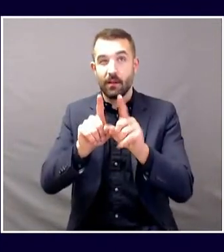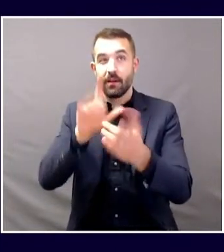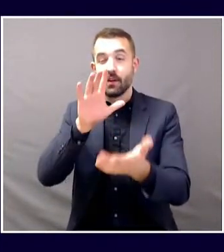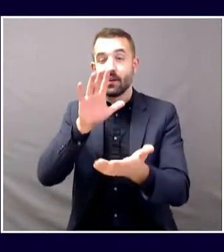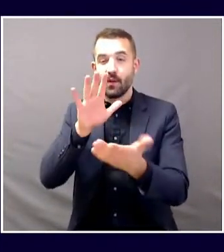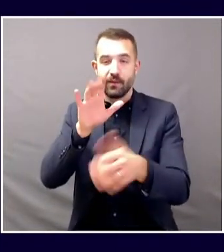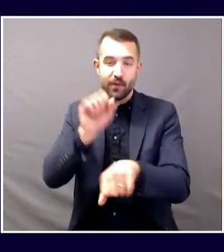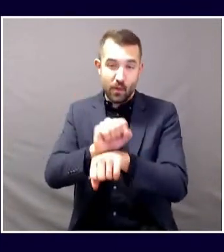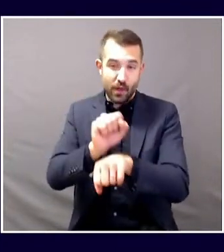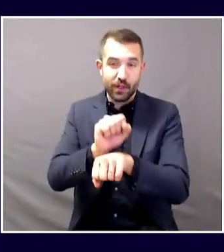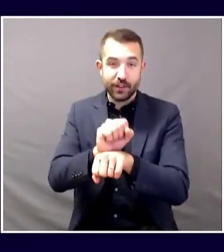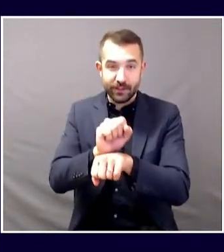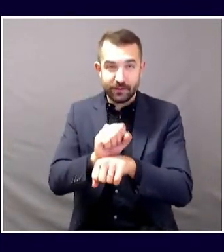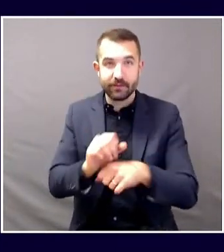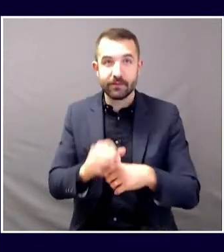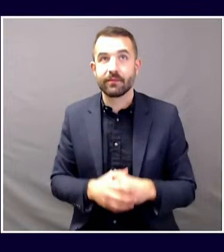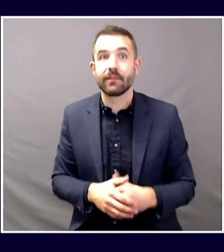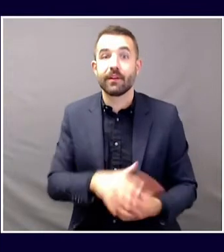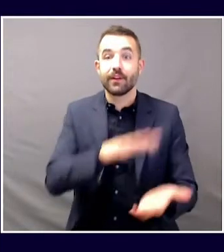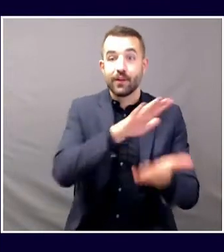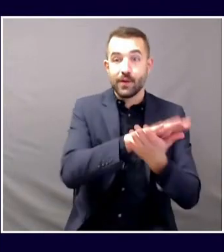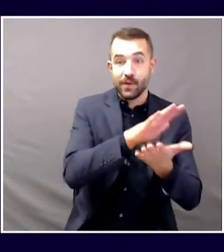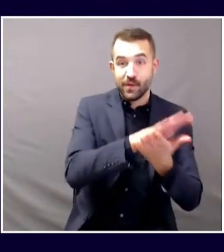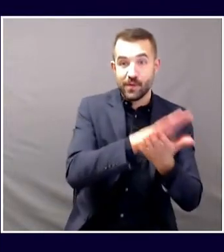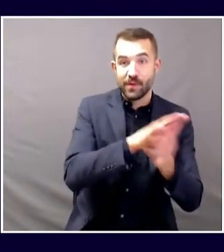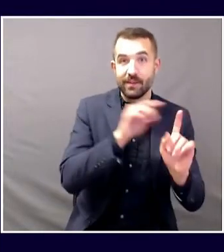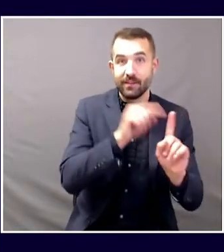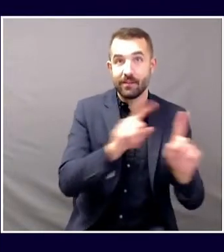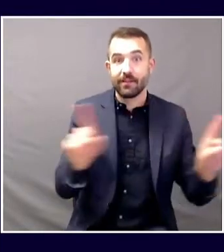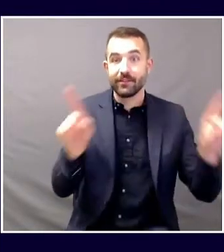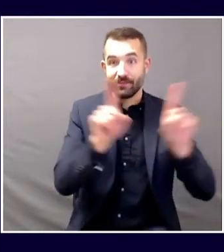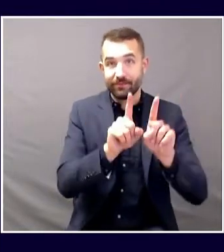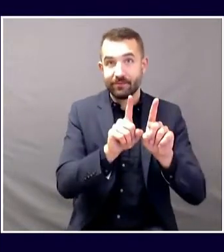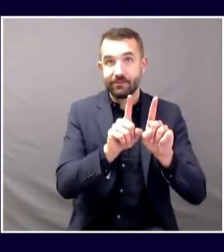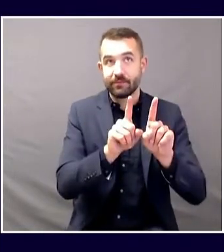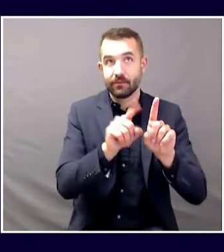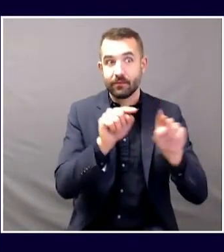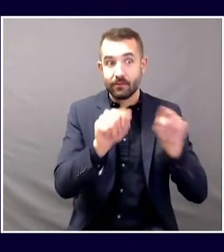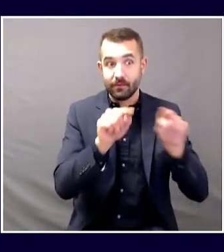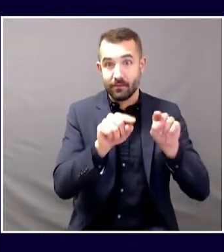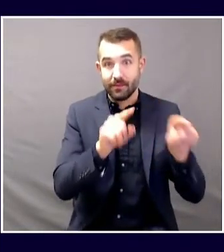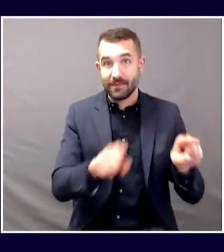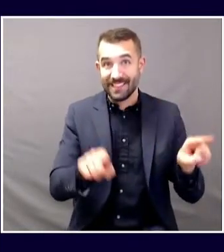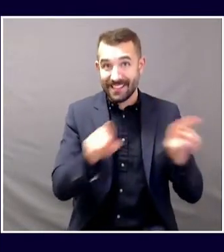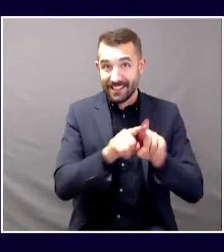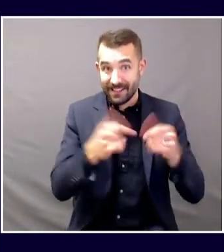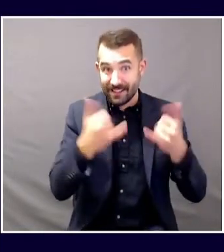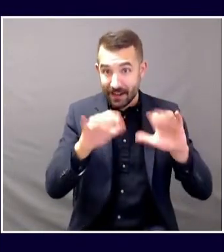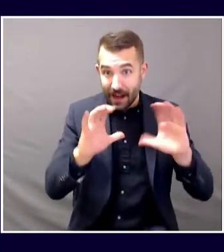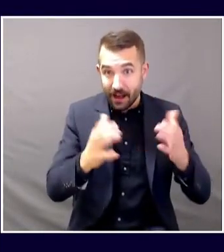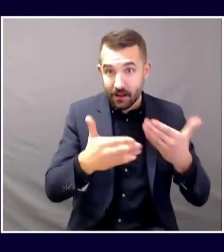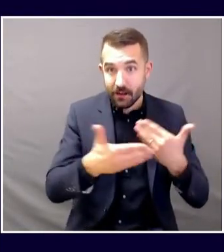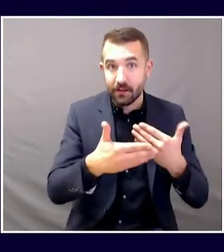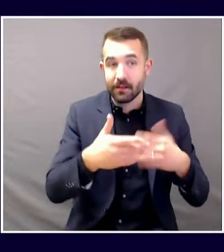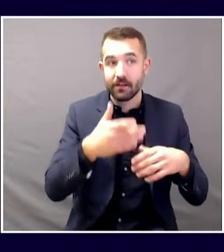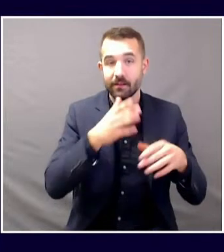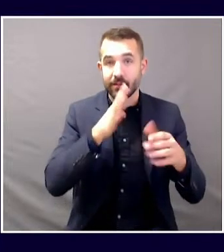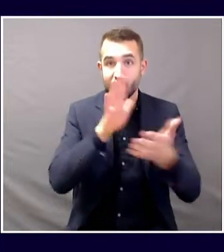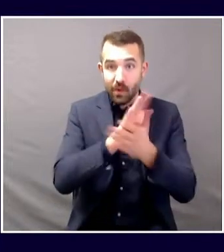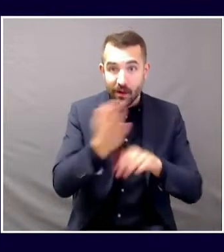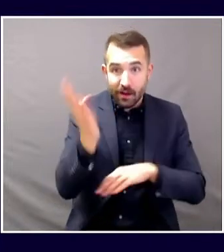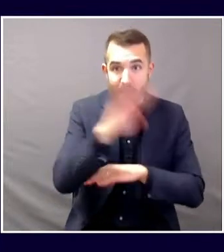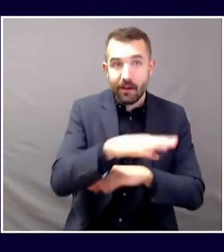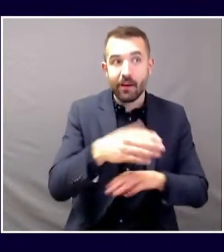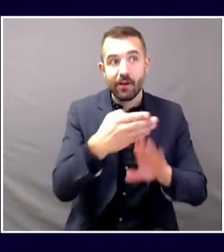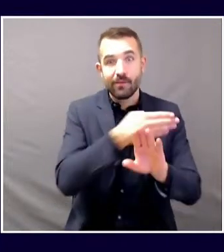beyond and ask whether those individual students were part of the same play group or things of that nature. So it's a very